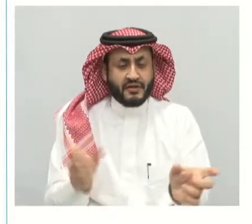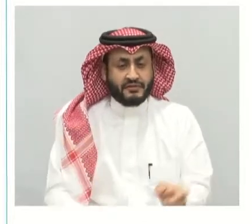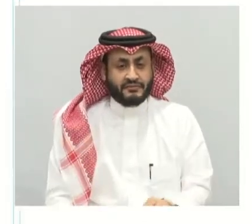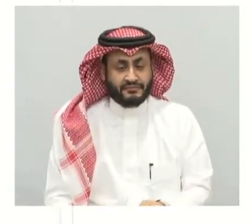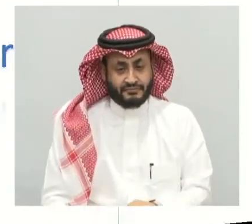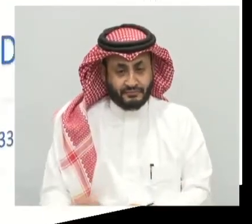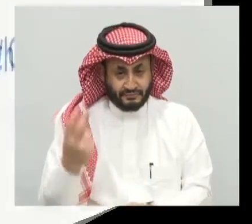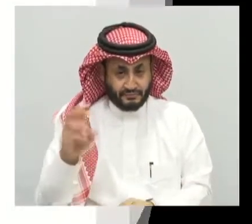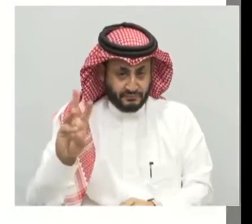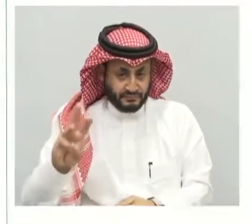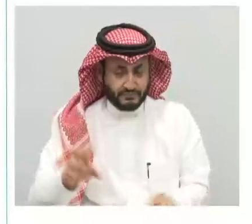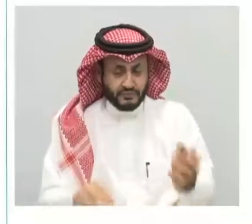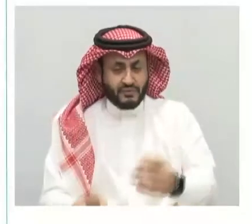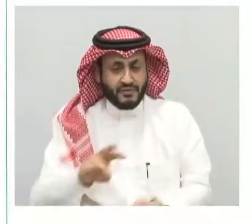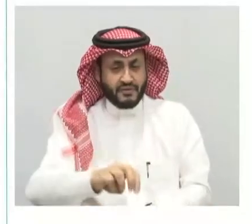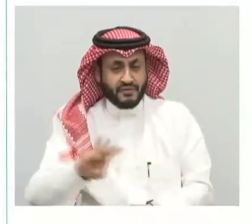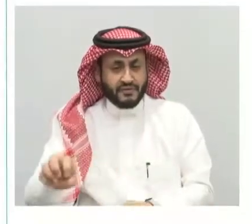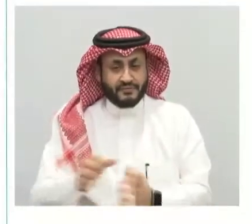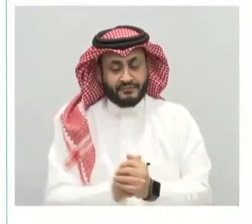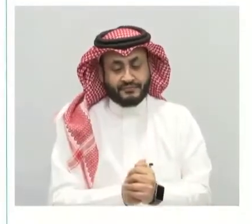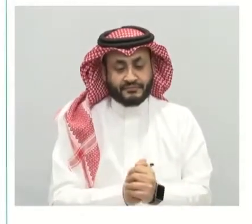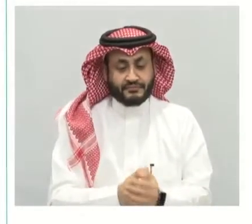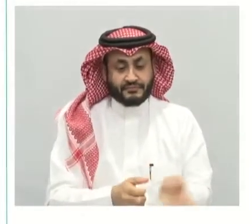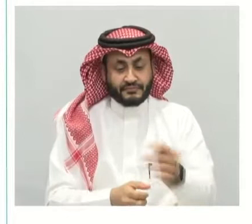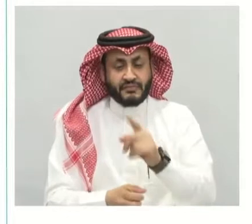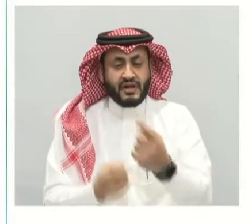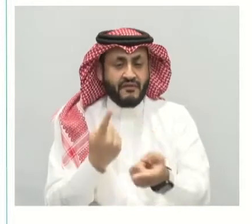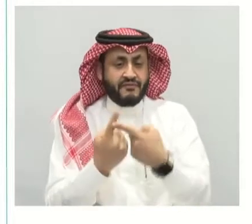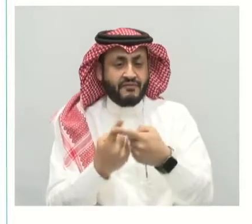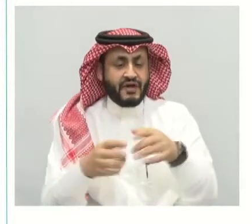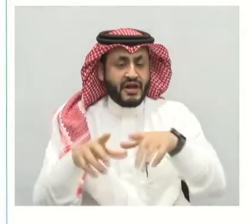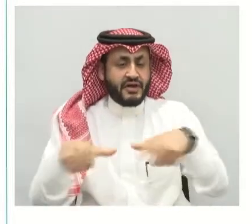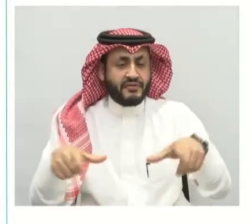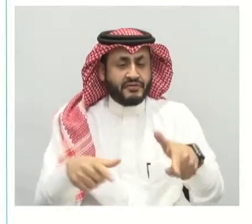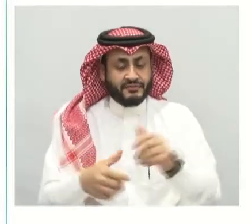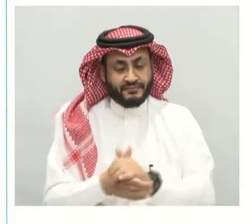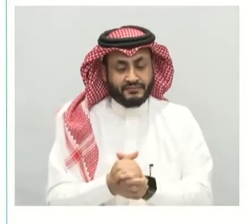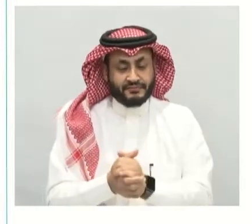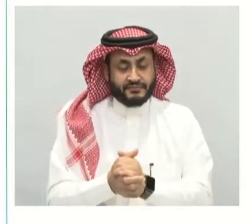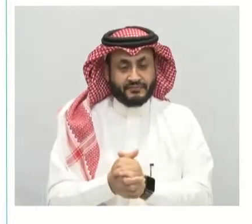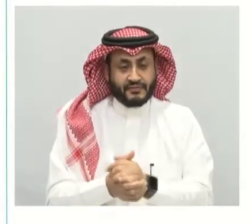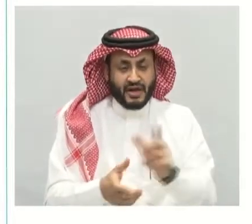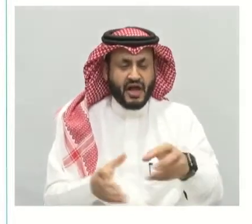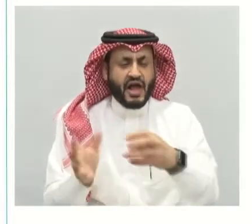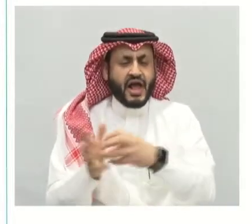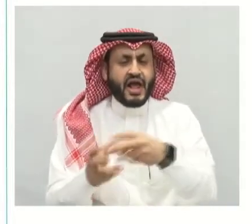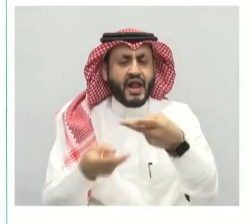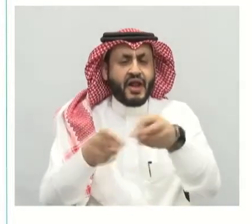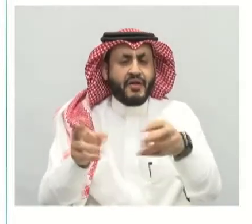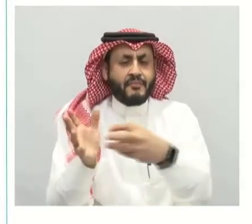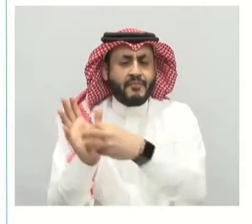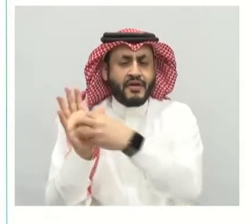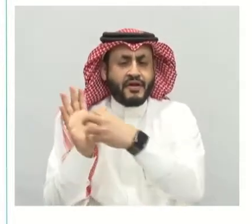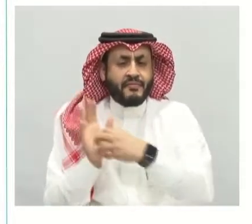let's begin with our first lesson. Our first lesson in this unit was about different places, when we have talked